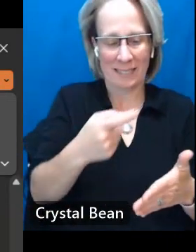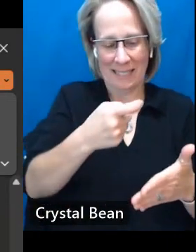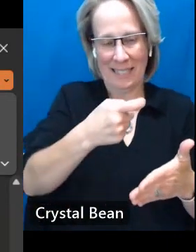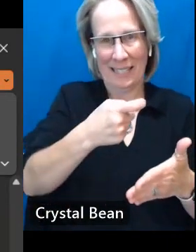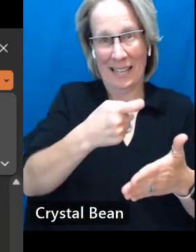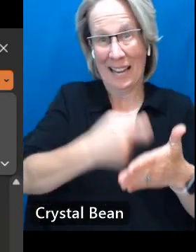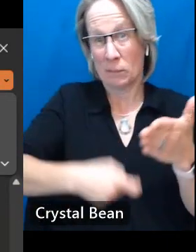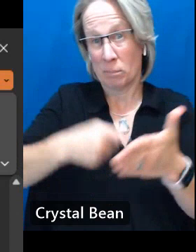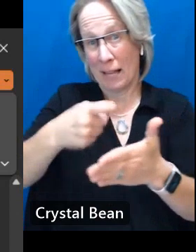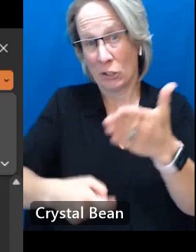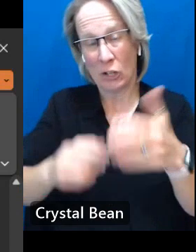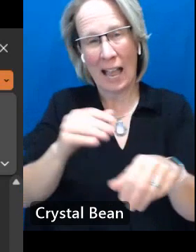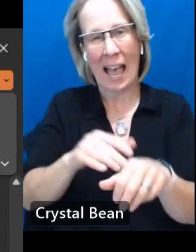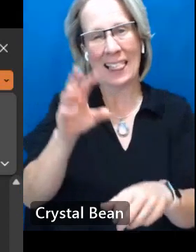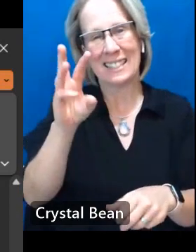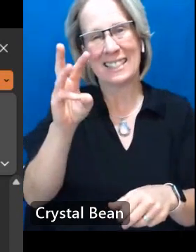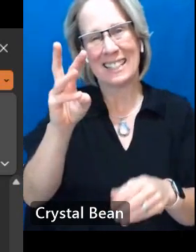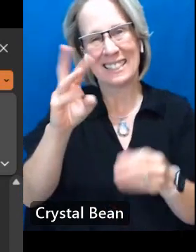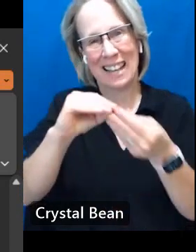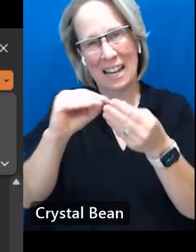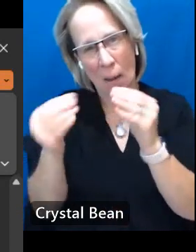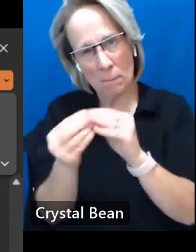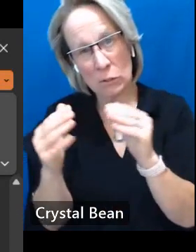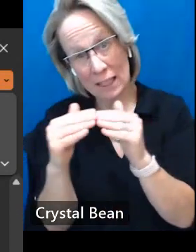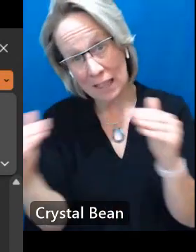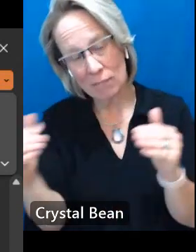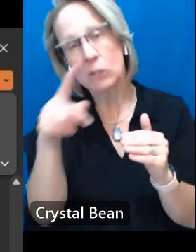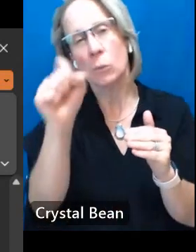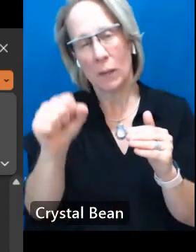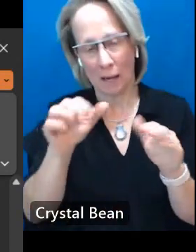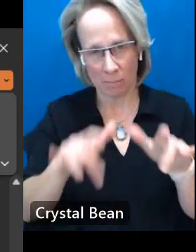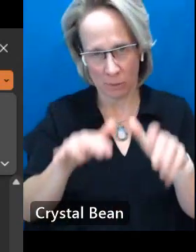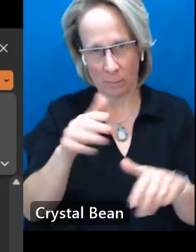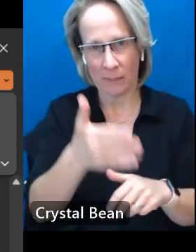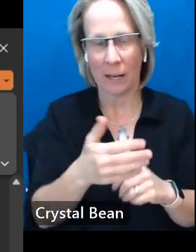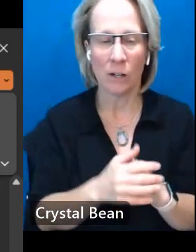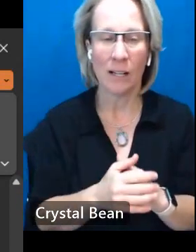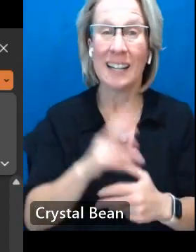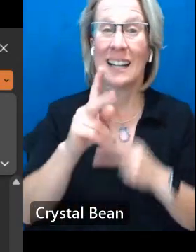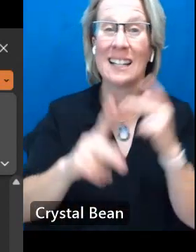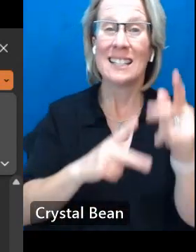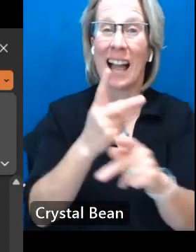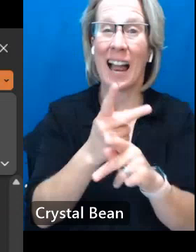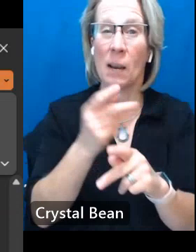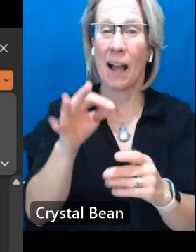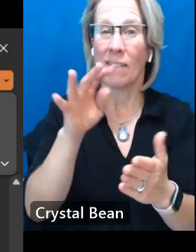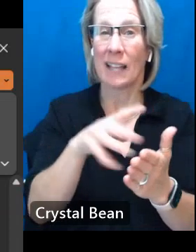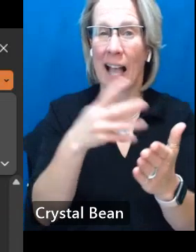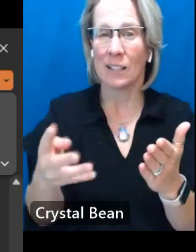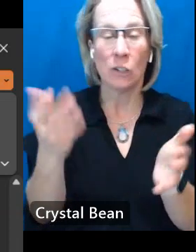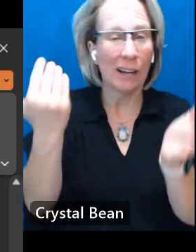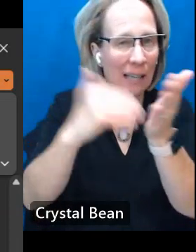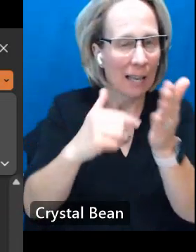item level, you can put them there. Type of calendar, generally what I use, and again, I'm not an expert, but I'm just going with what I use, what